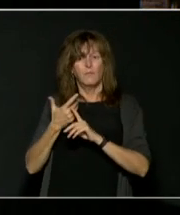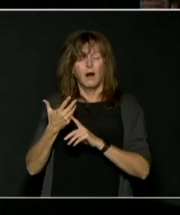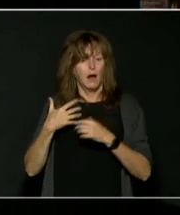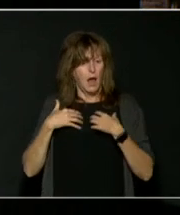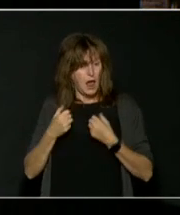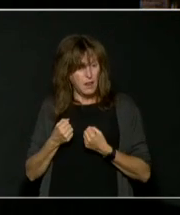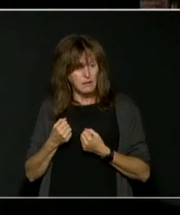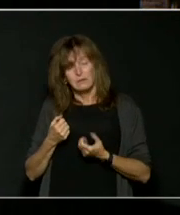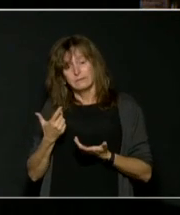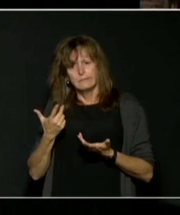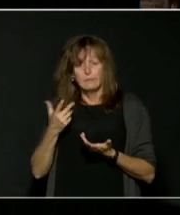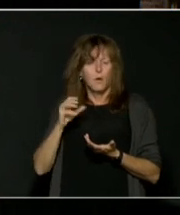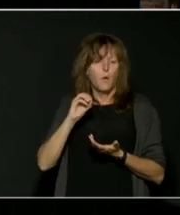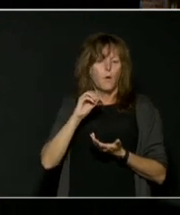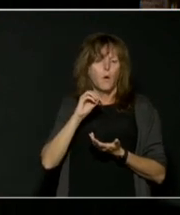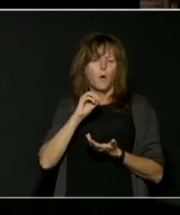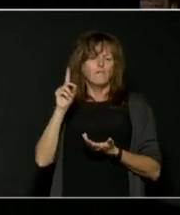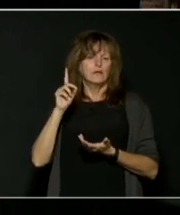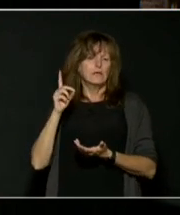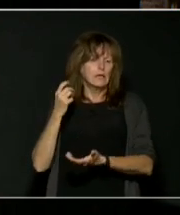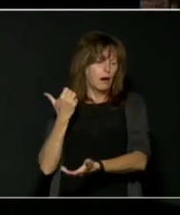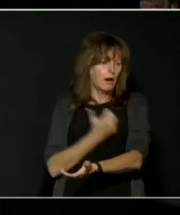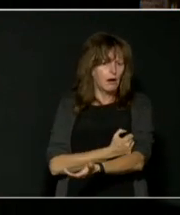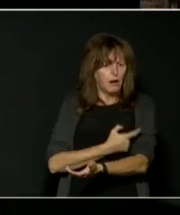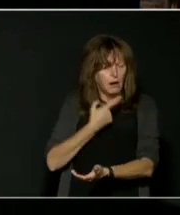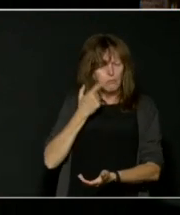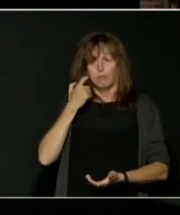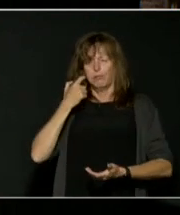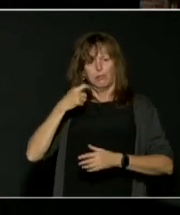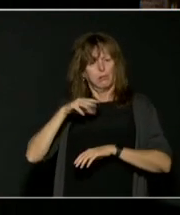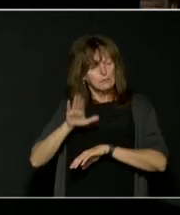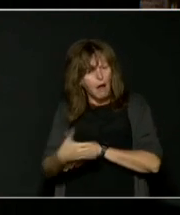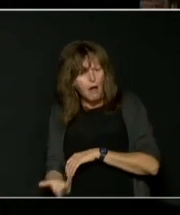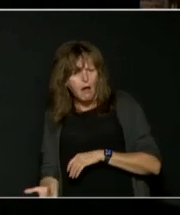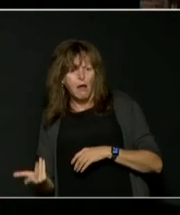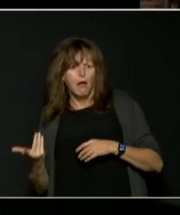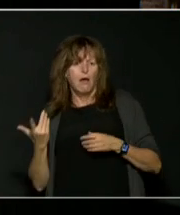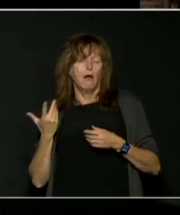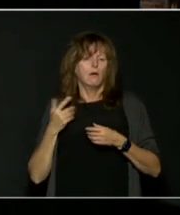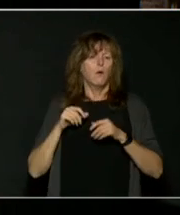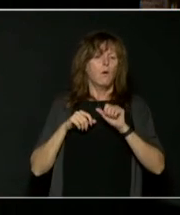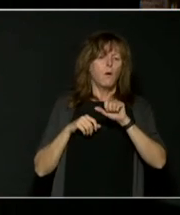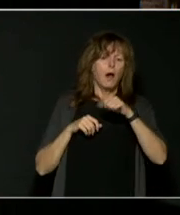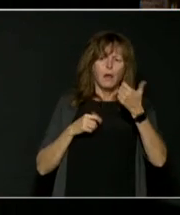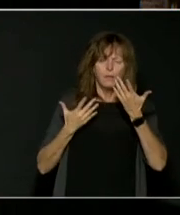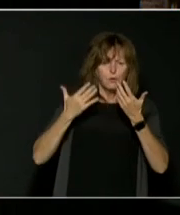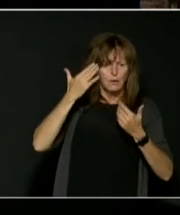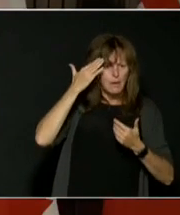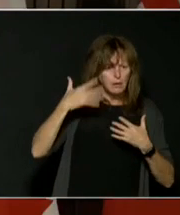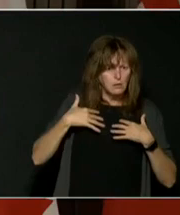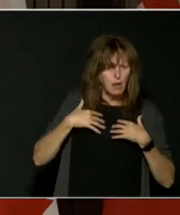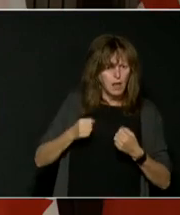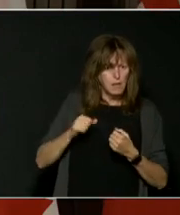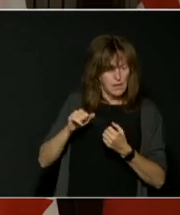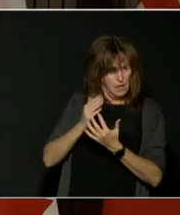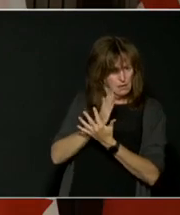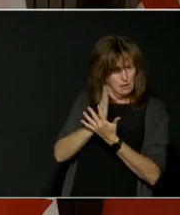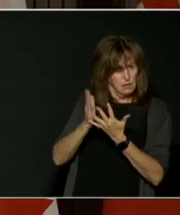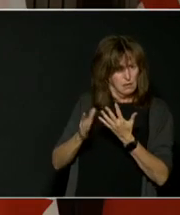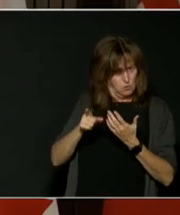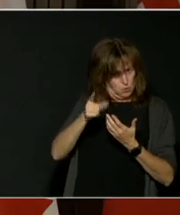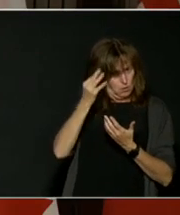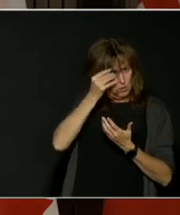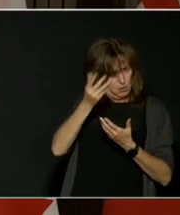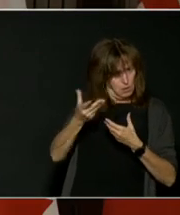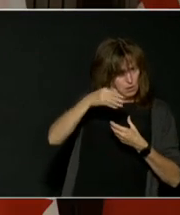went into. And if so, how does that factor into your ongoing deliberations? Well, our table